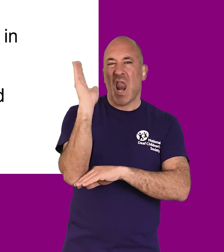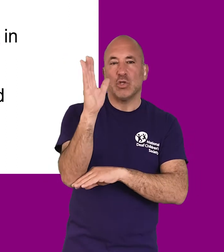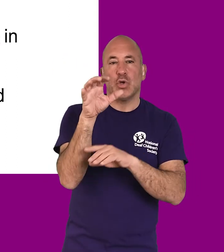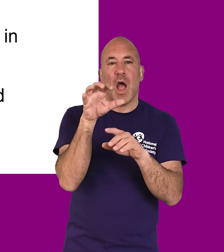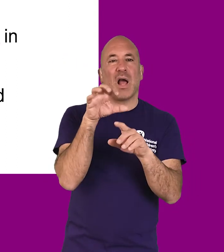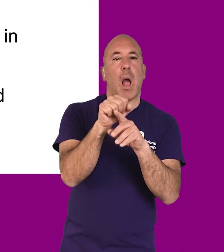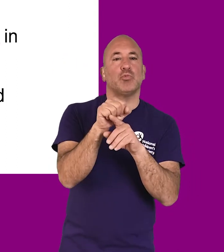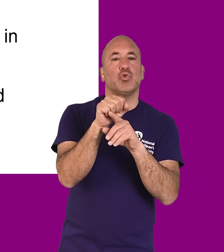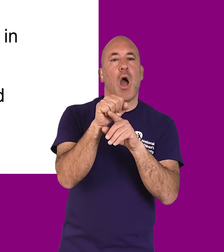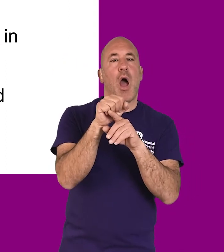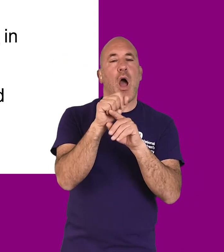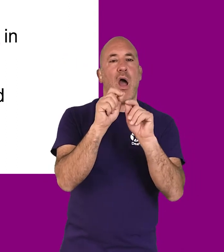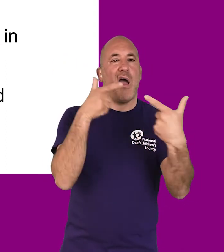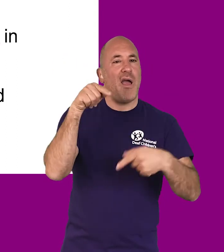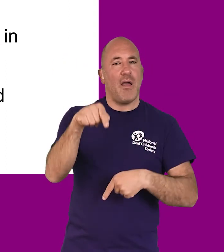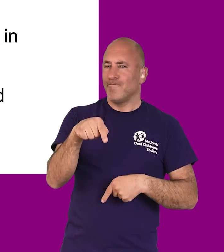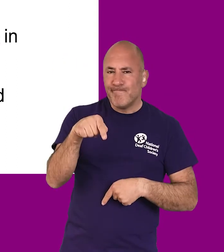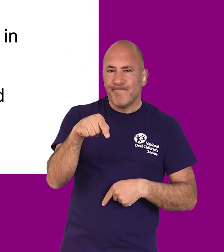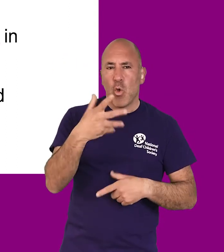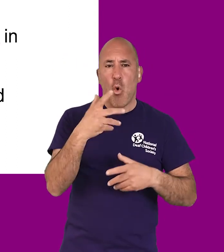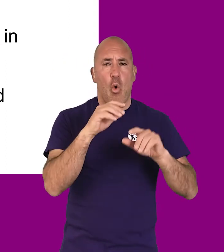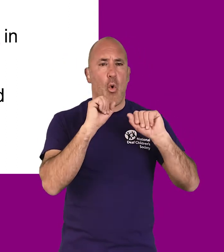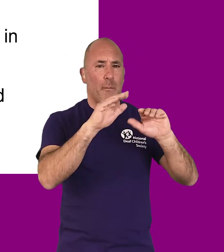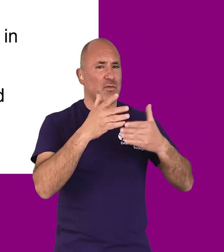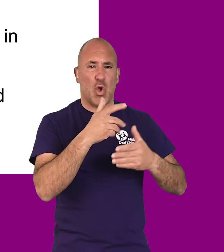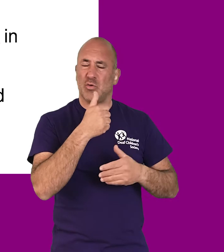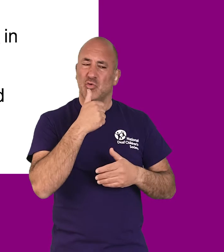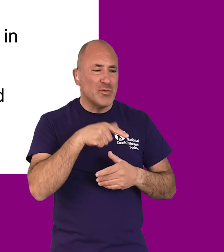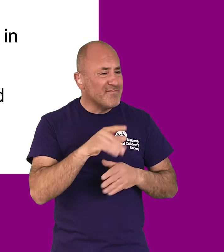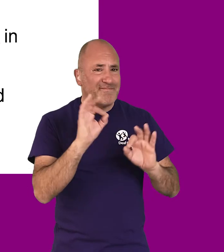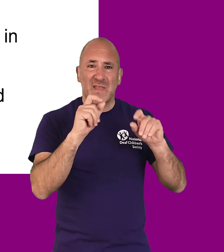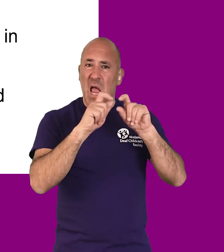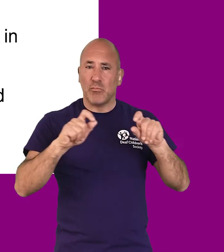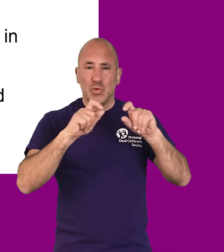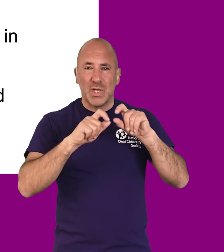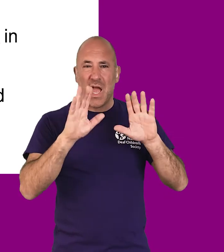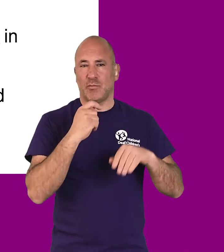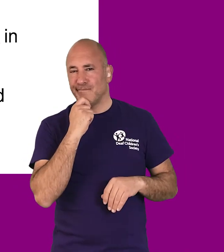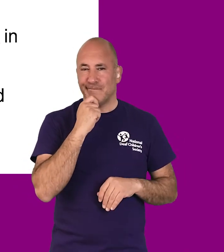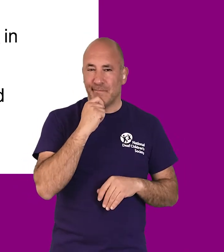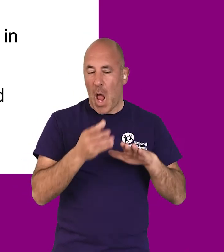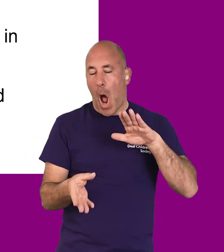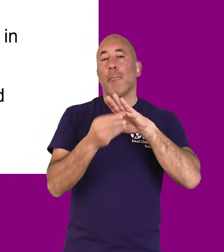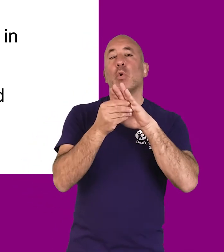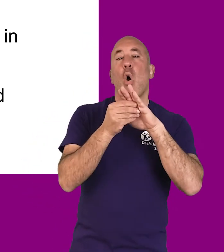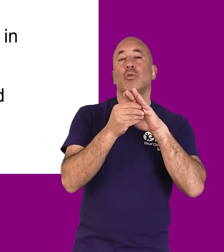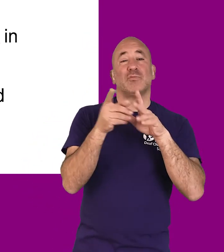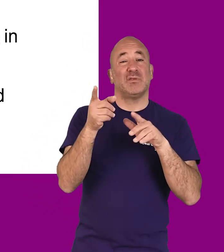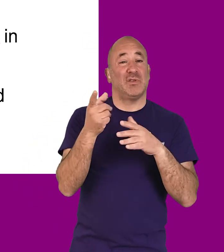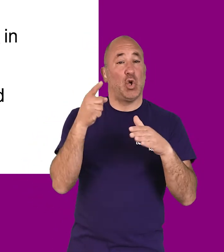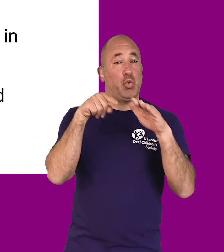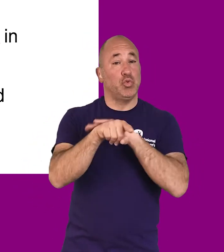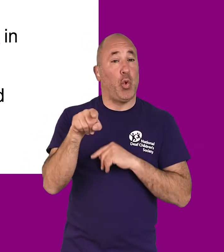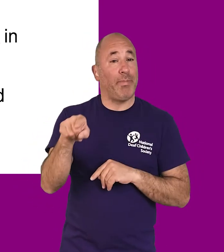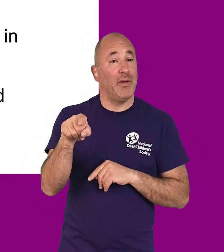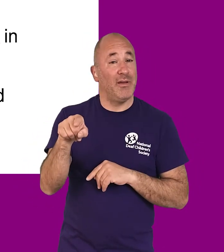If you're not using any particular lecture capture platform, or the platform your provider uses does not allow